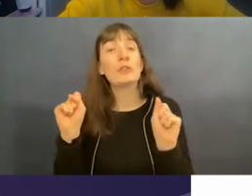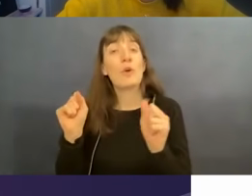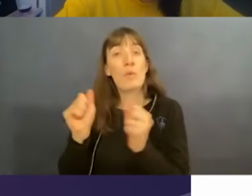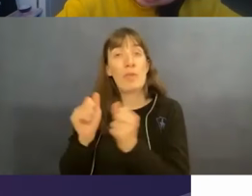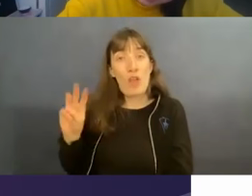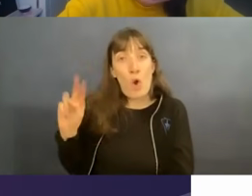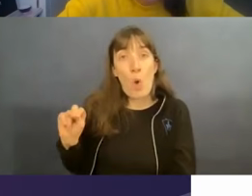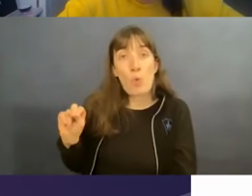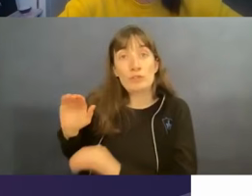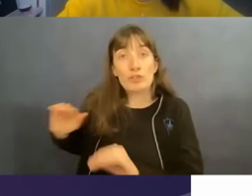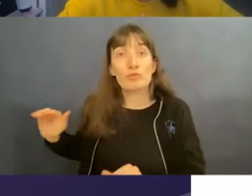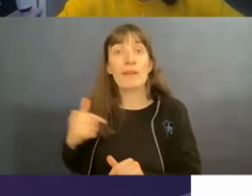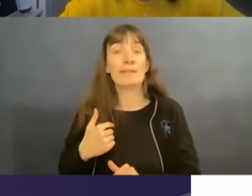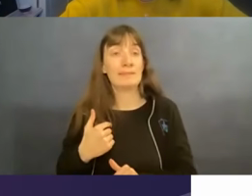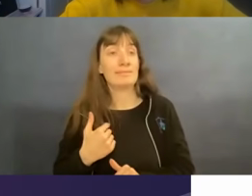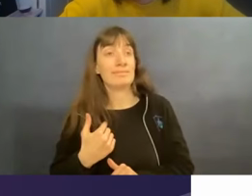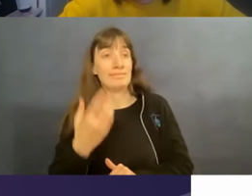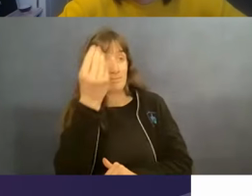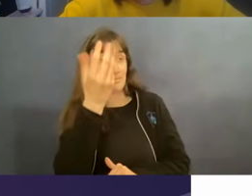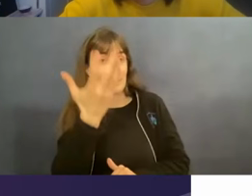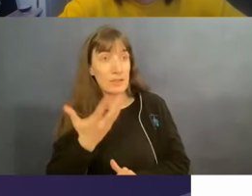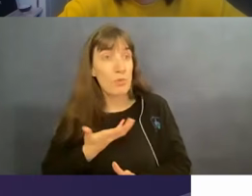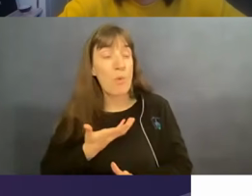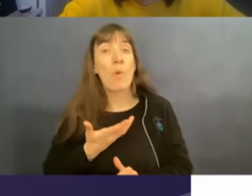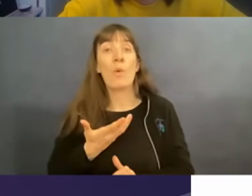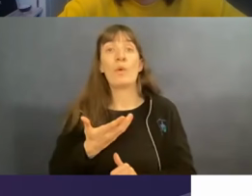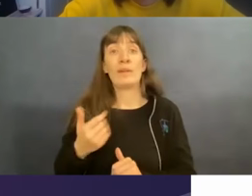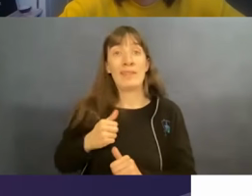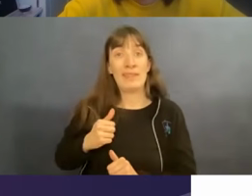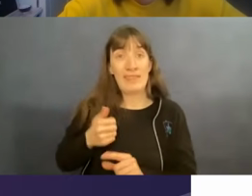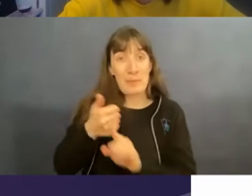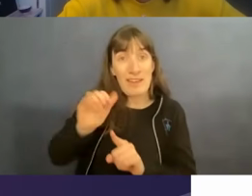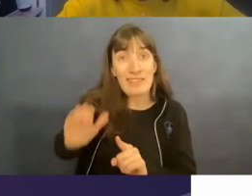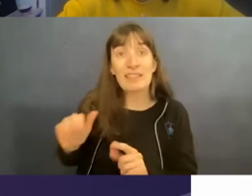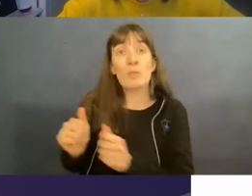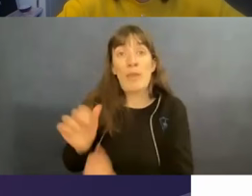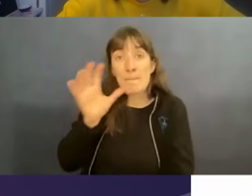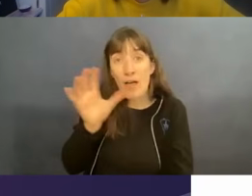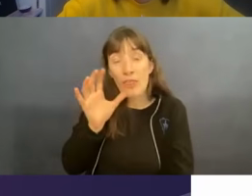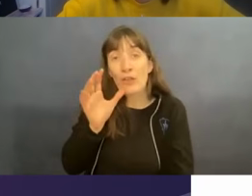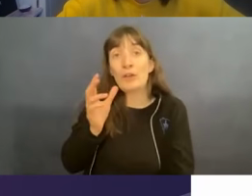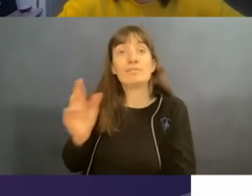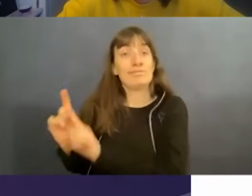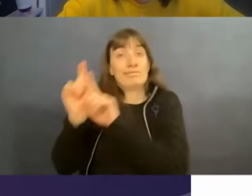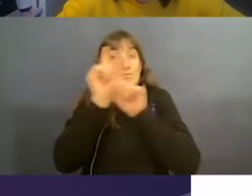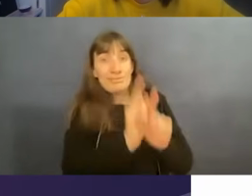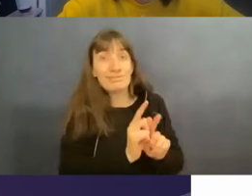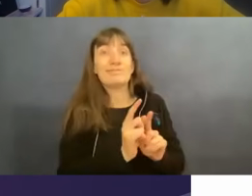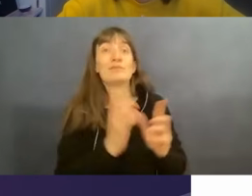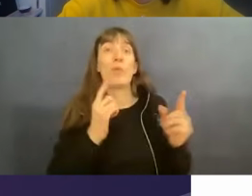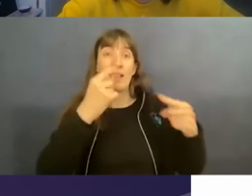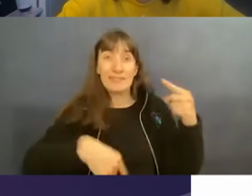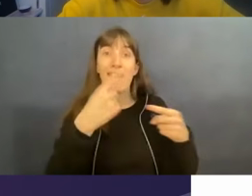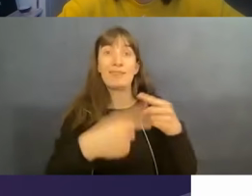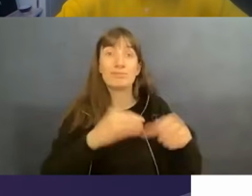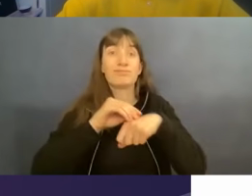us that when they were kids, they came to Women's Advocates with their own mother. And so trying to kind of break that cycle. And